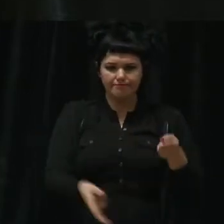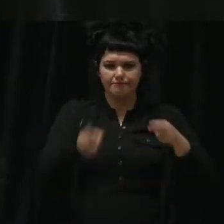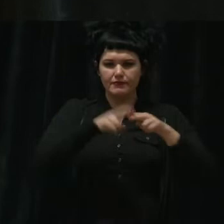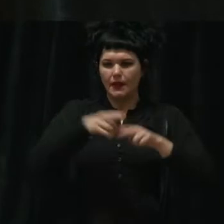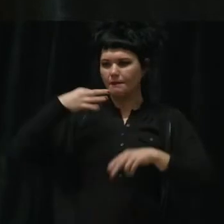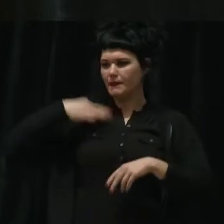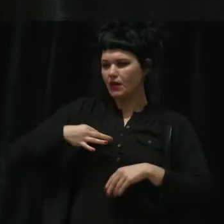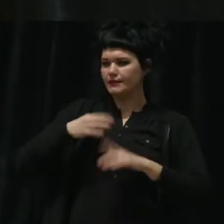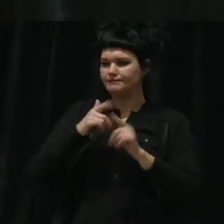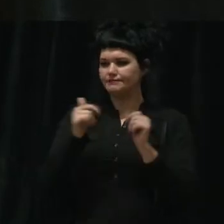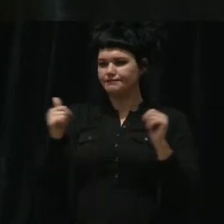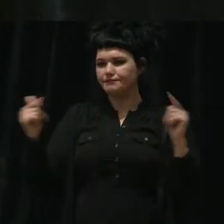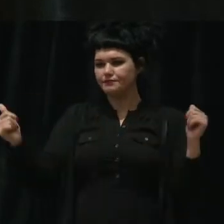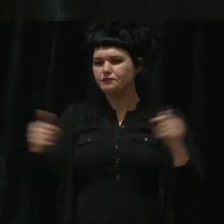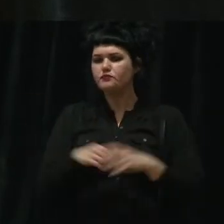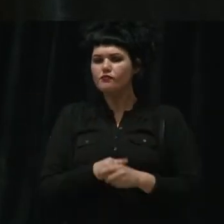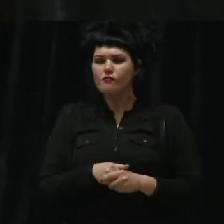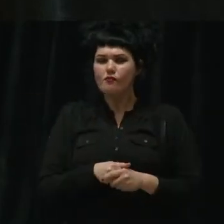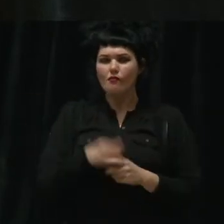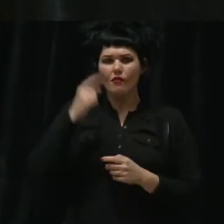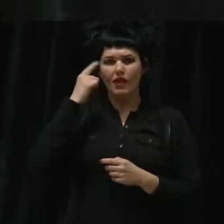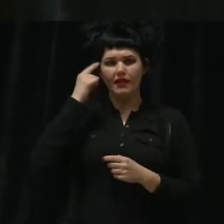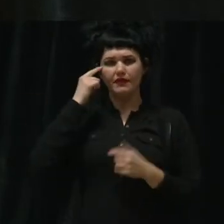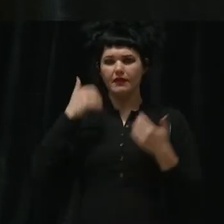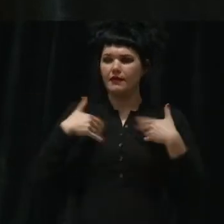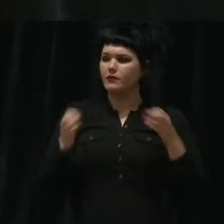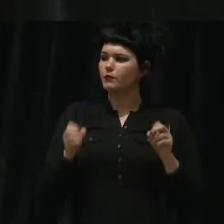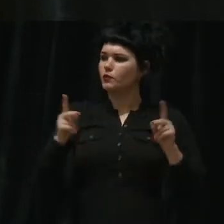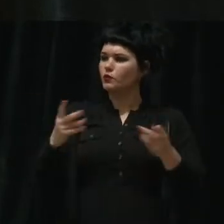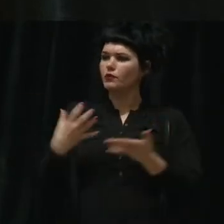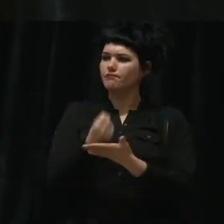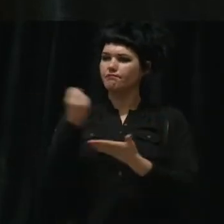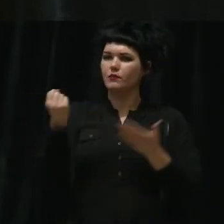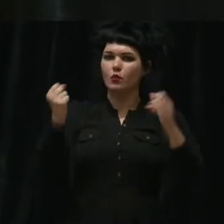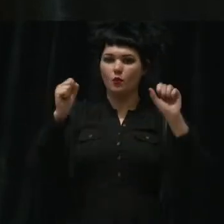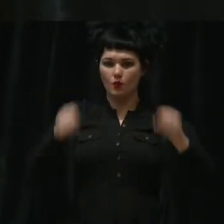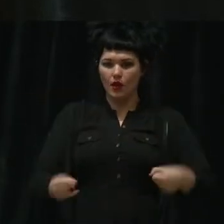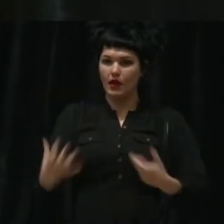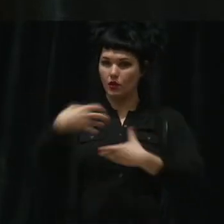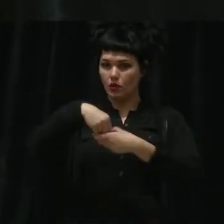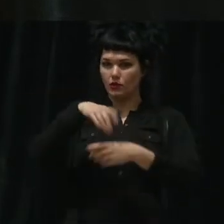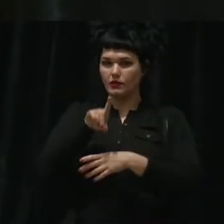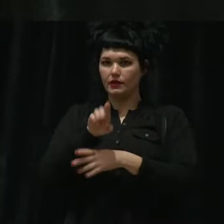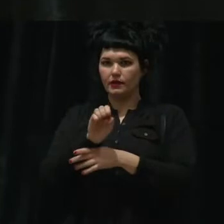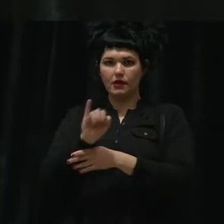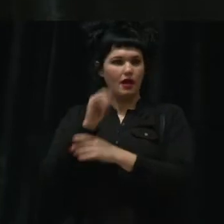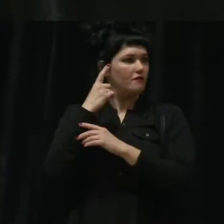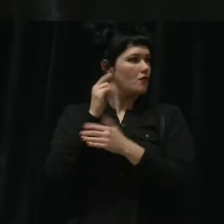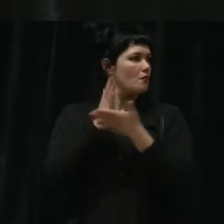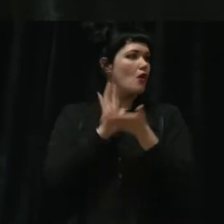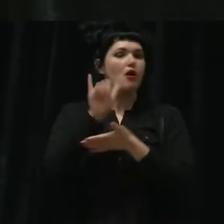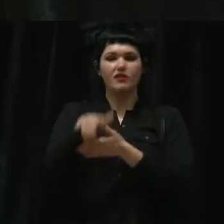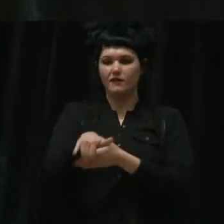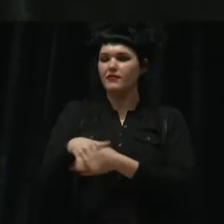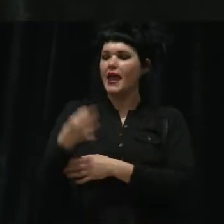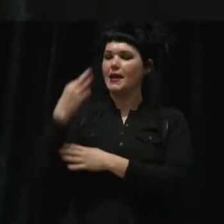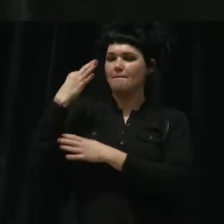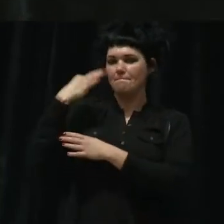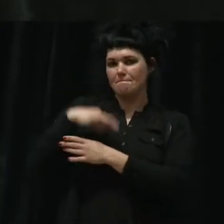cetera, I think there's an opportunity to include DEI as part of that